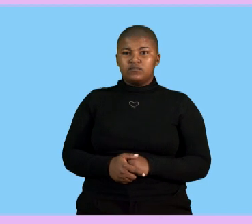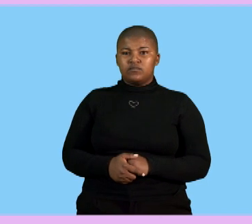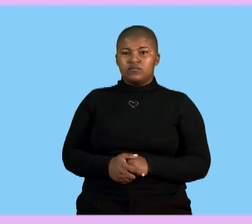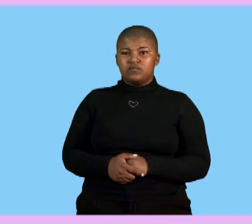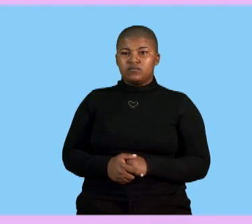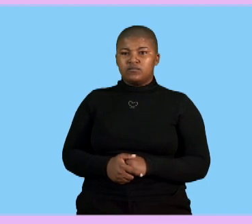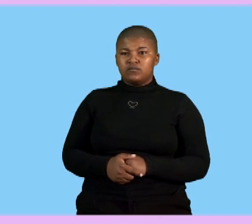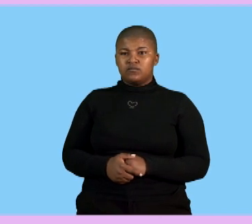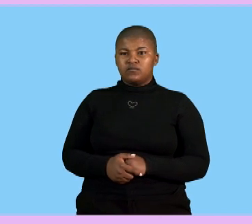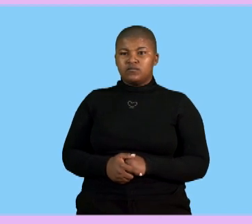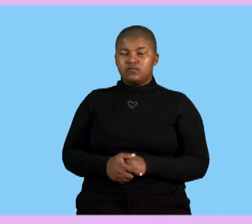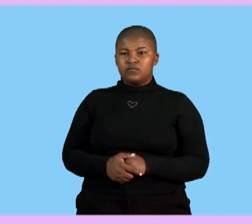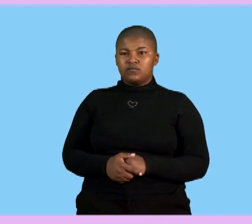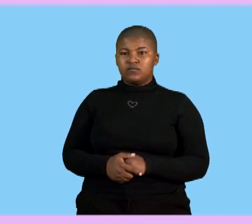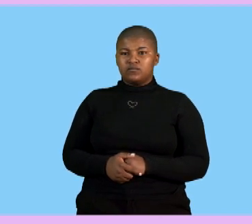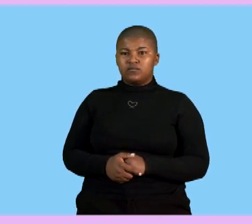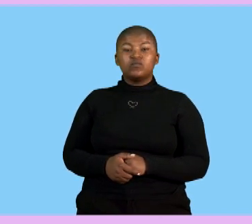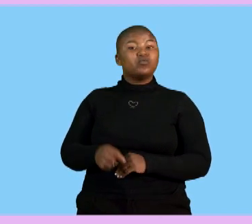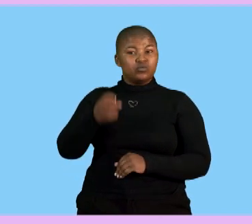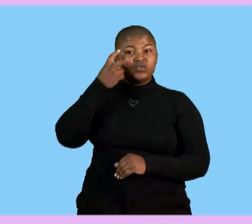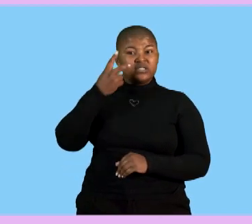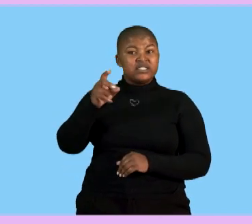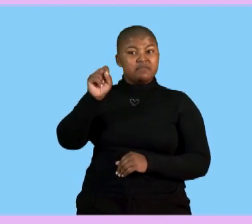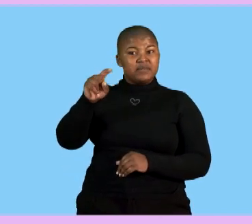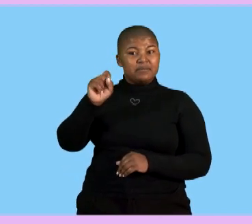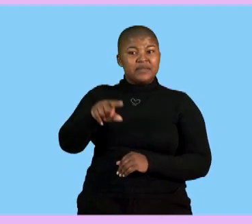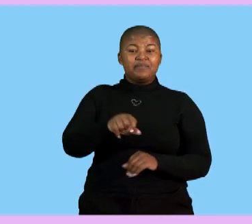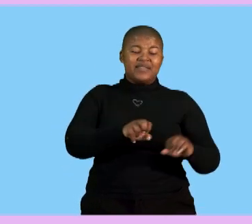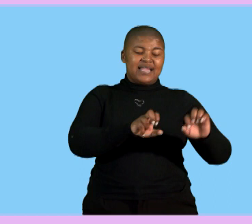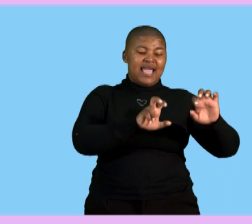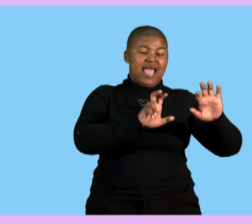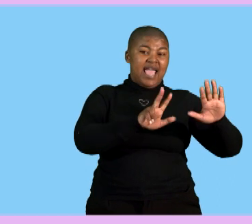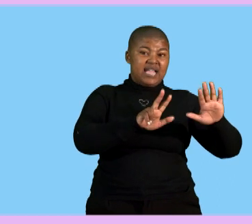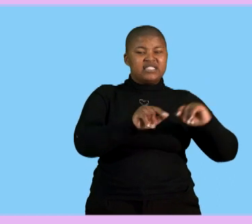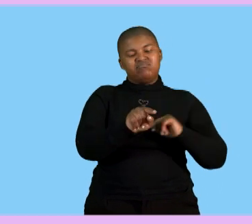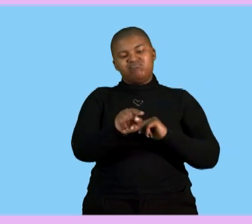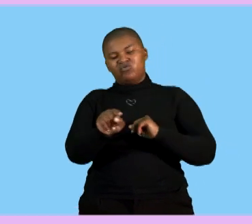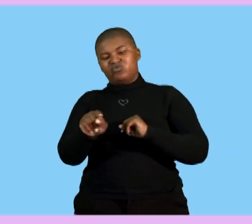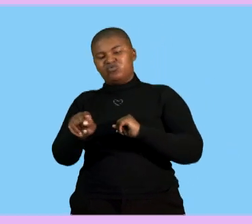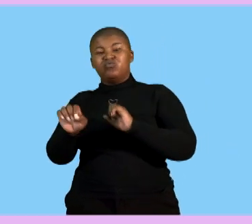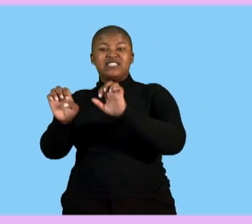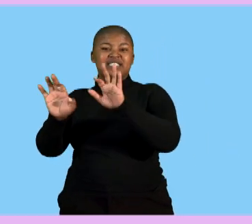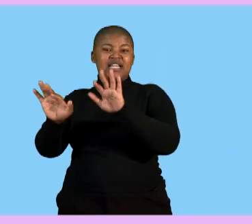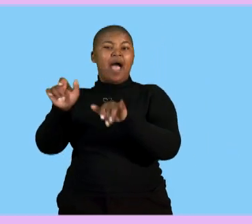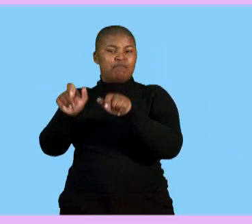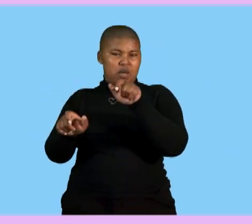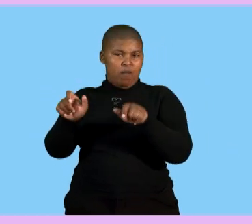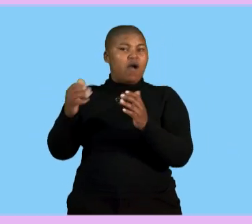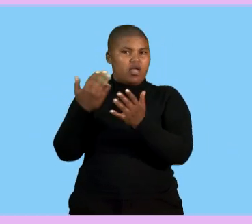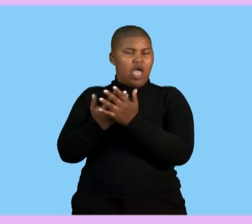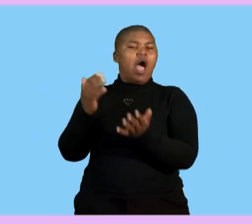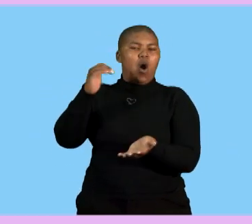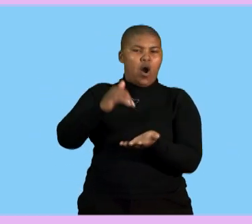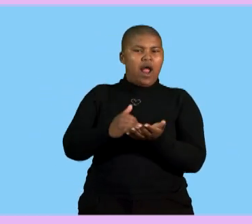until it goes down, and then we'll see it's 8 to 10 people